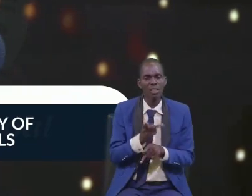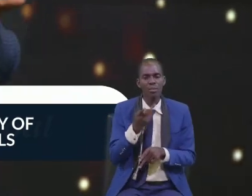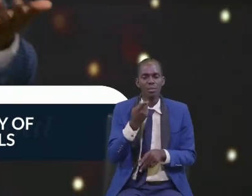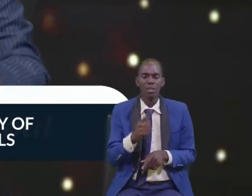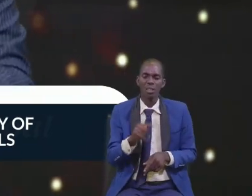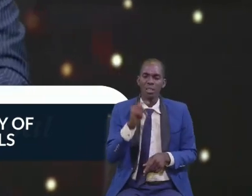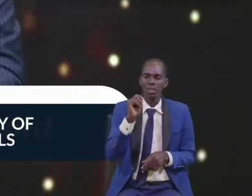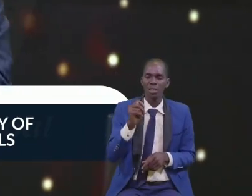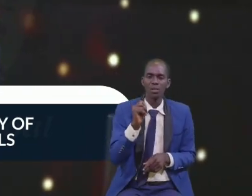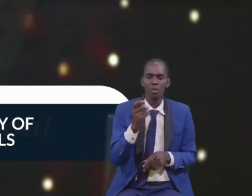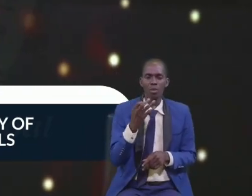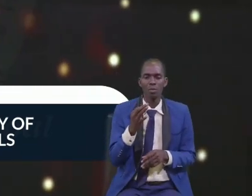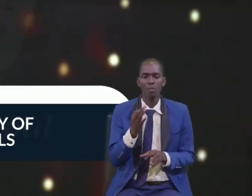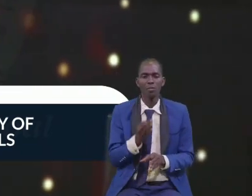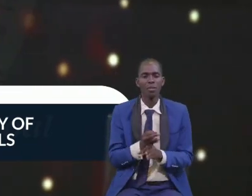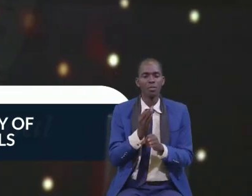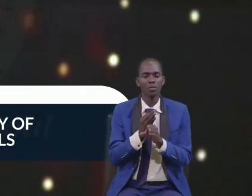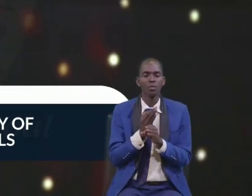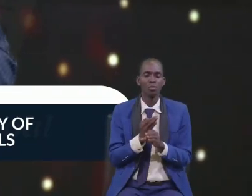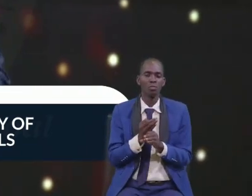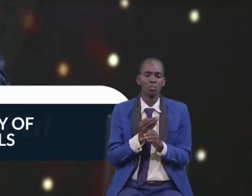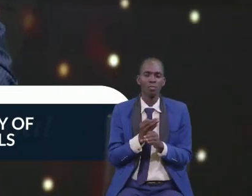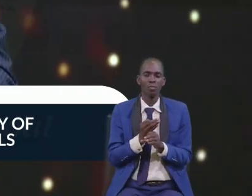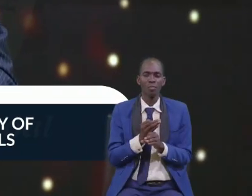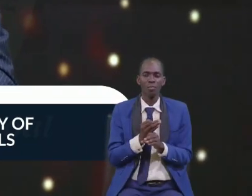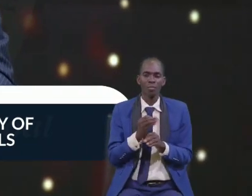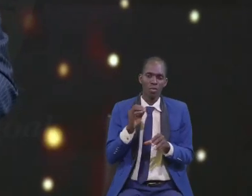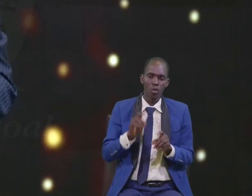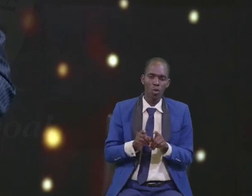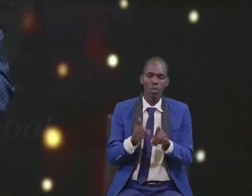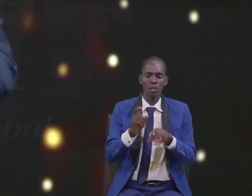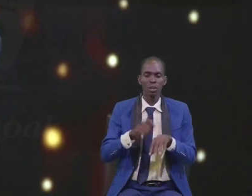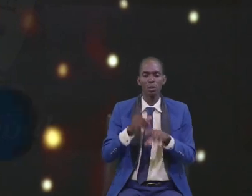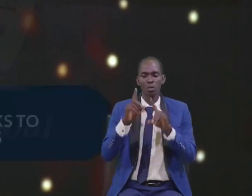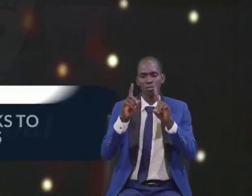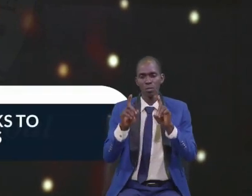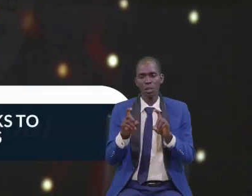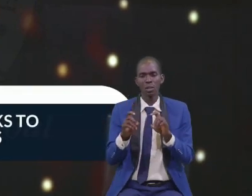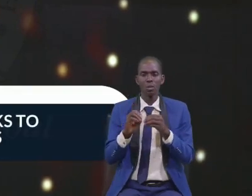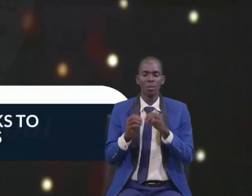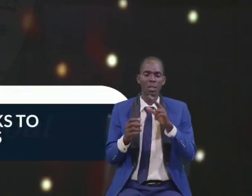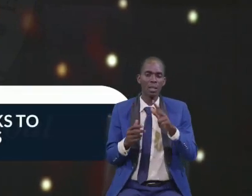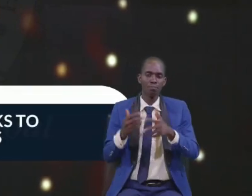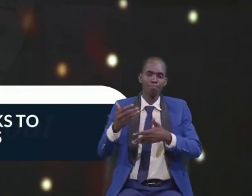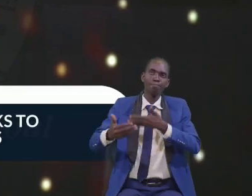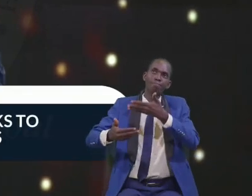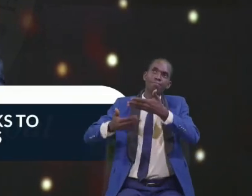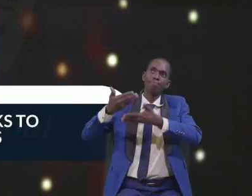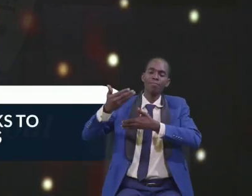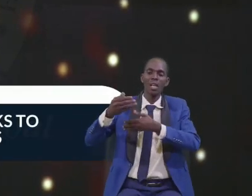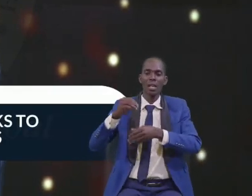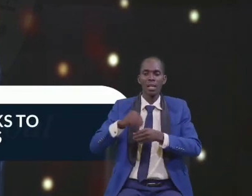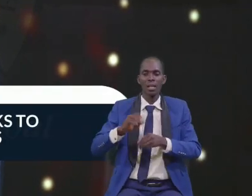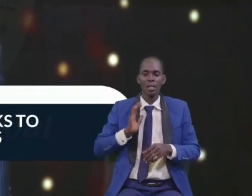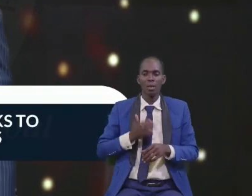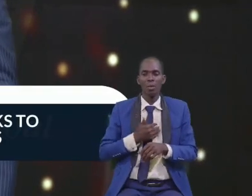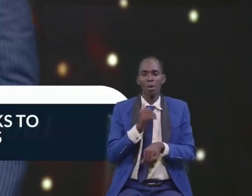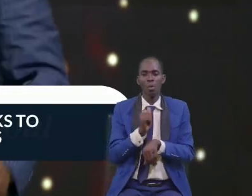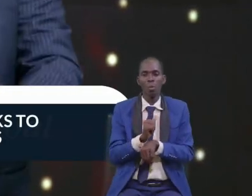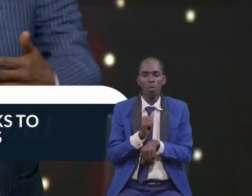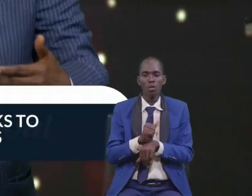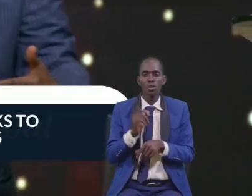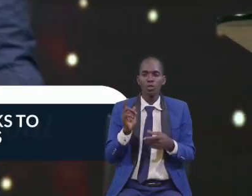my trials. Number three, progressing in our tasks to the full despite